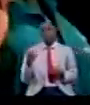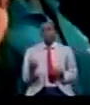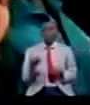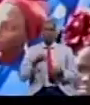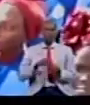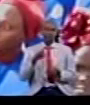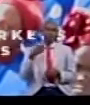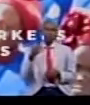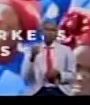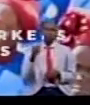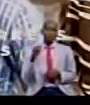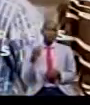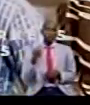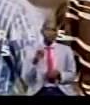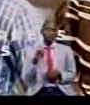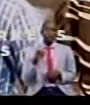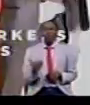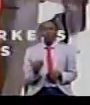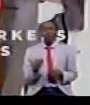Let's call upon the name of the Lord.